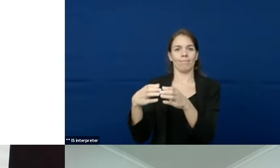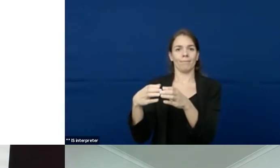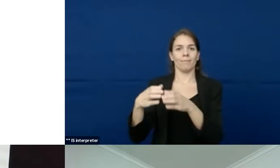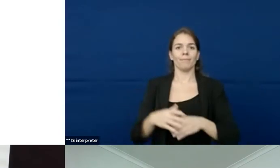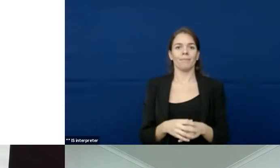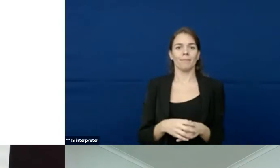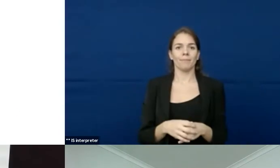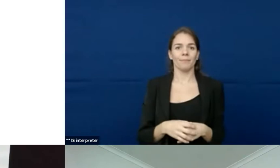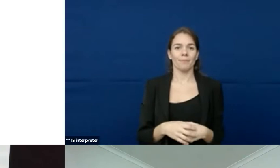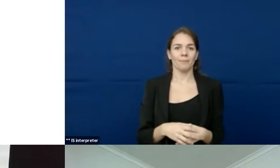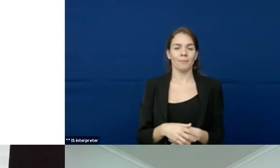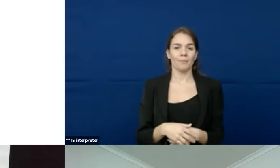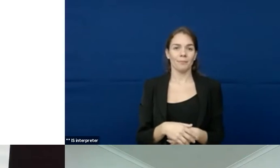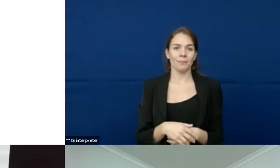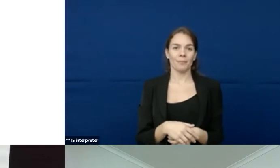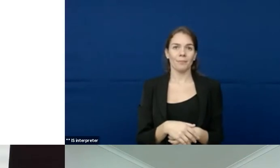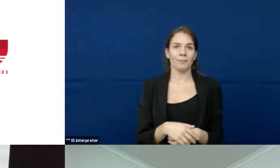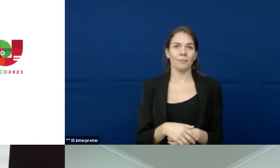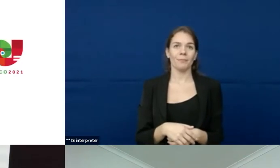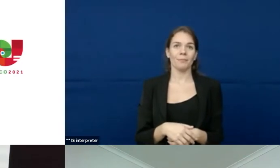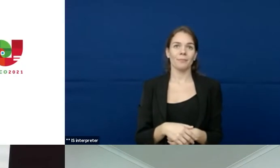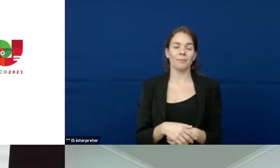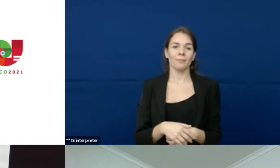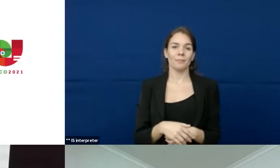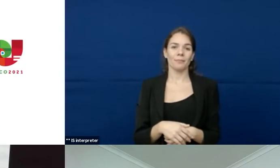to this issue. We must act with urgency.